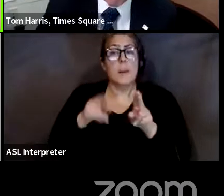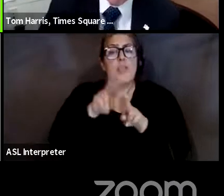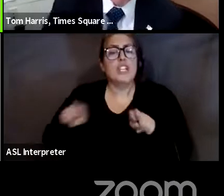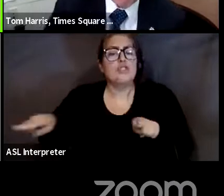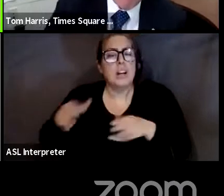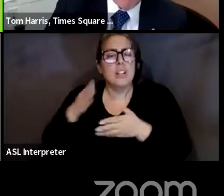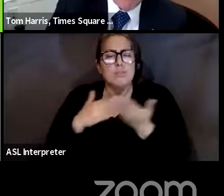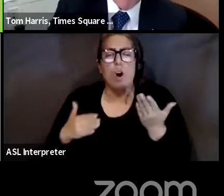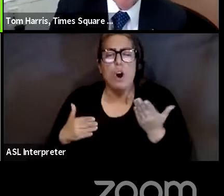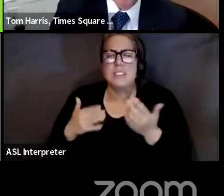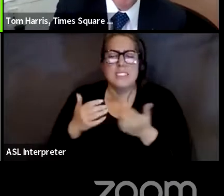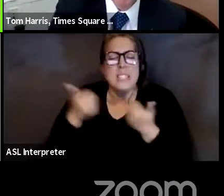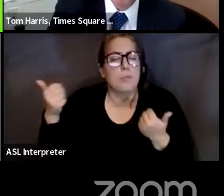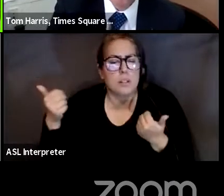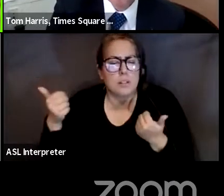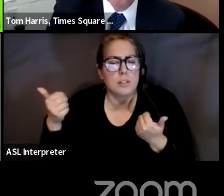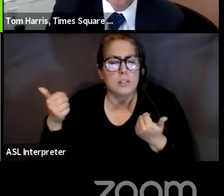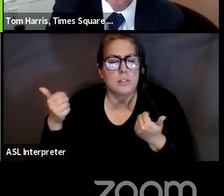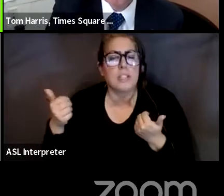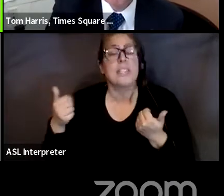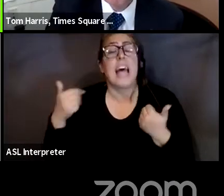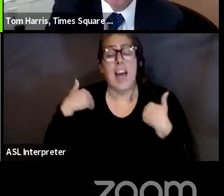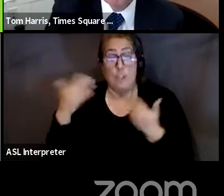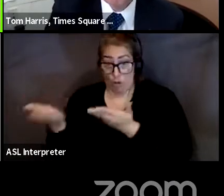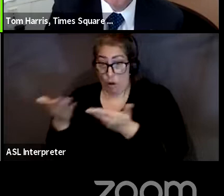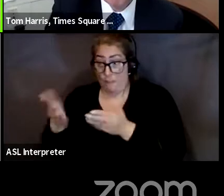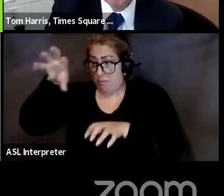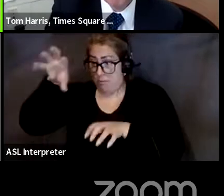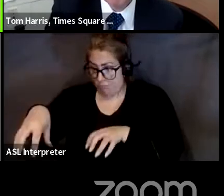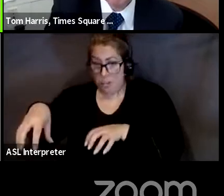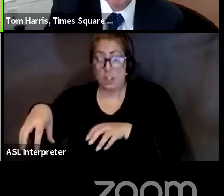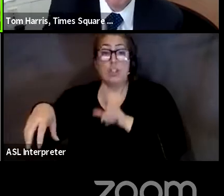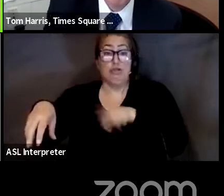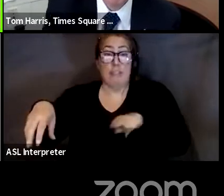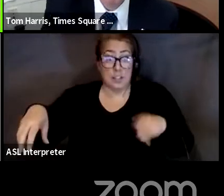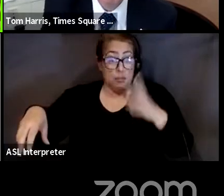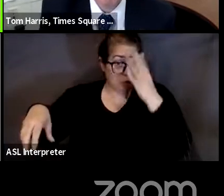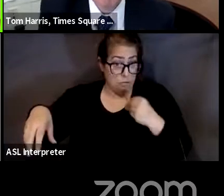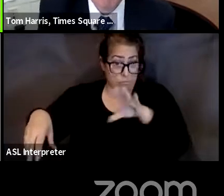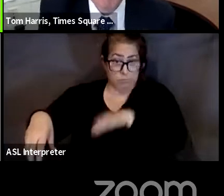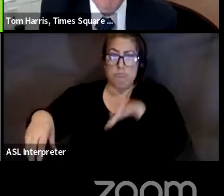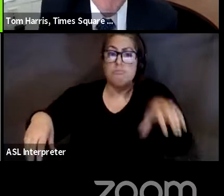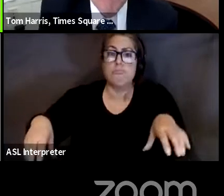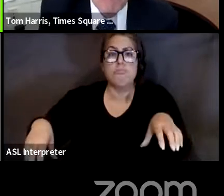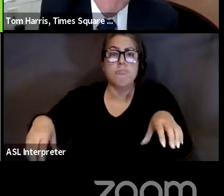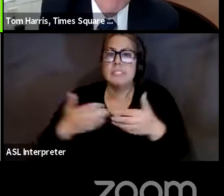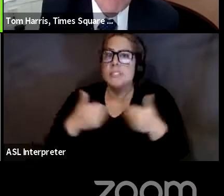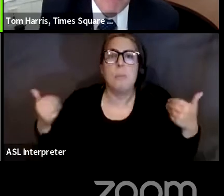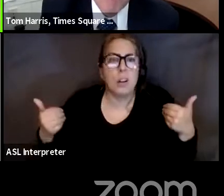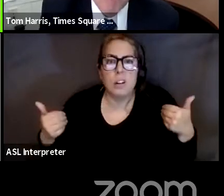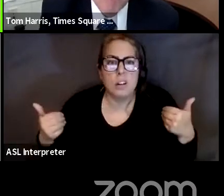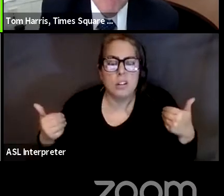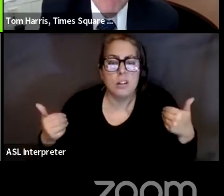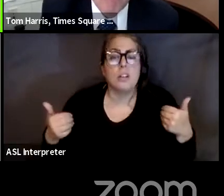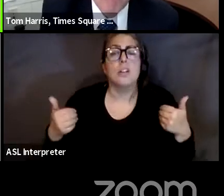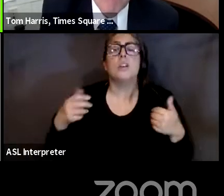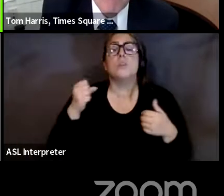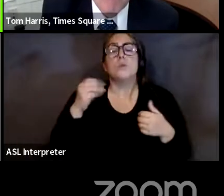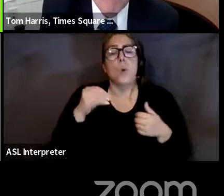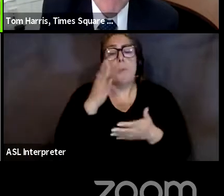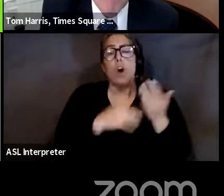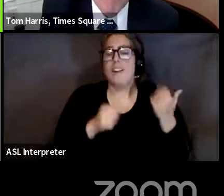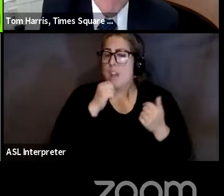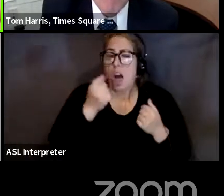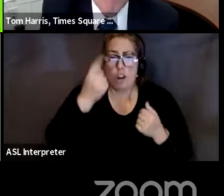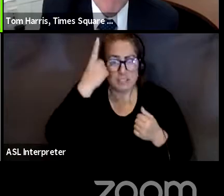component is separate from the service component. And one of the things, not understanding how these things work early on,